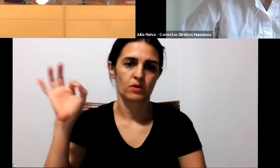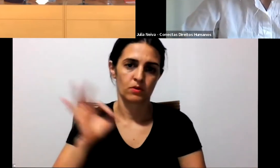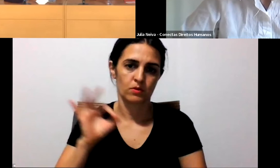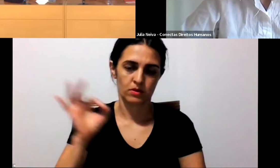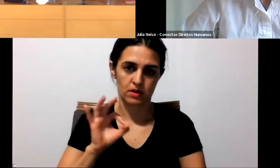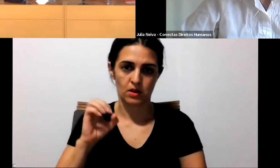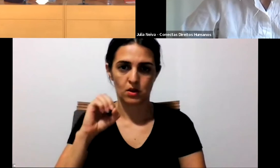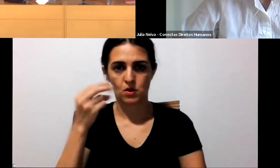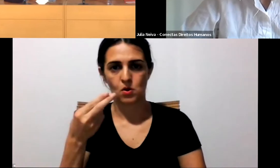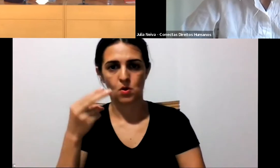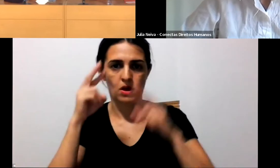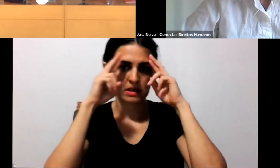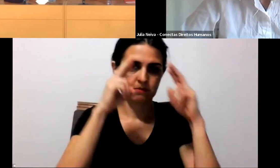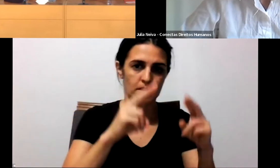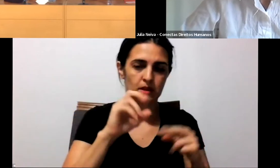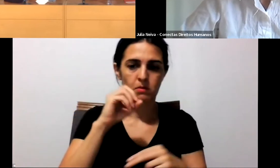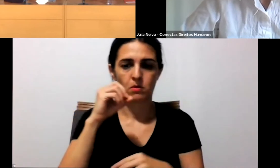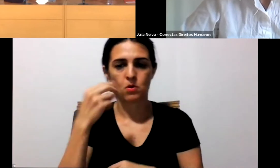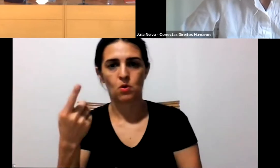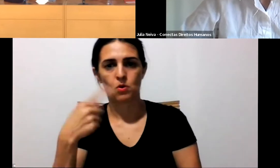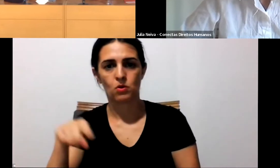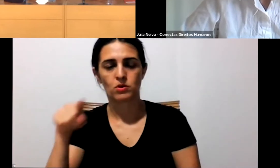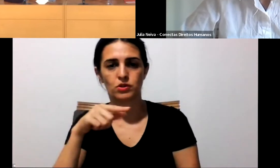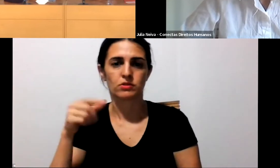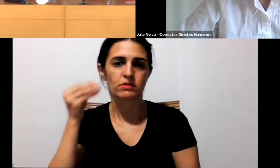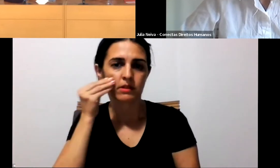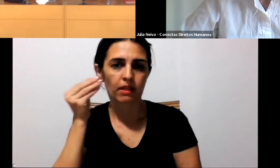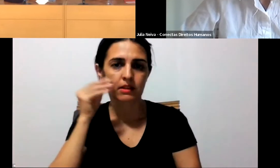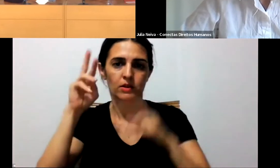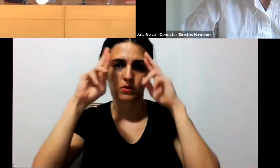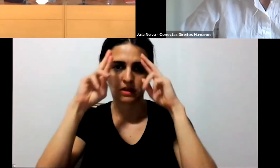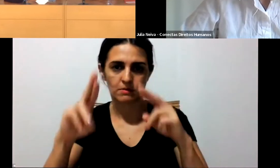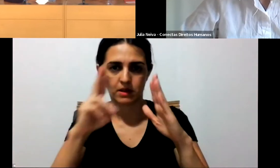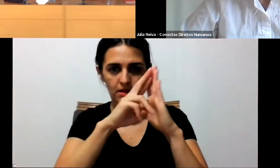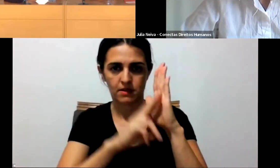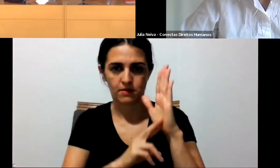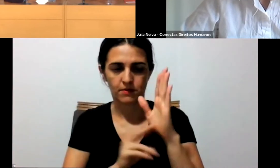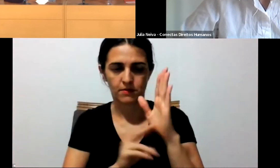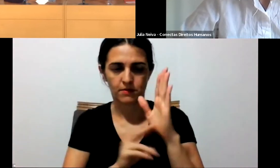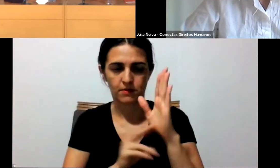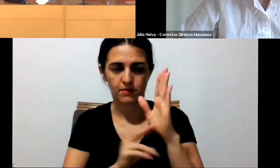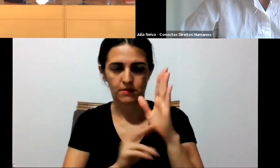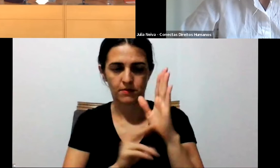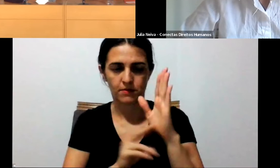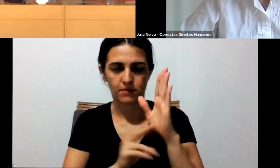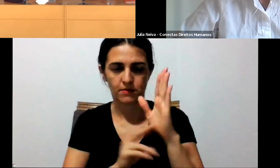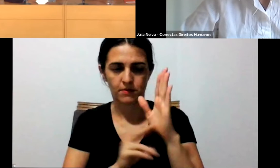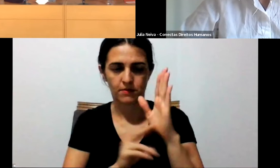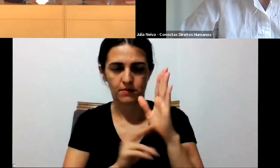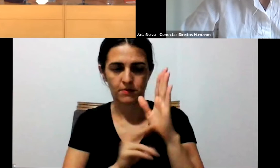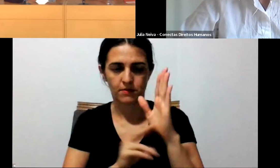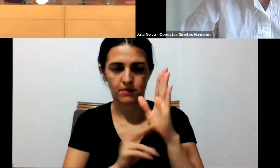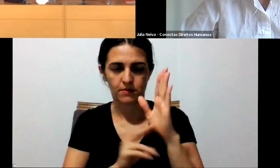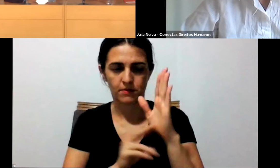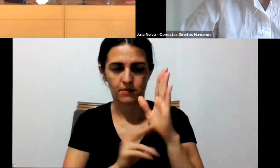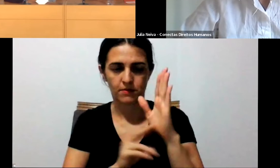are those 10% where problems, more important problems are identified. Some of those